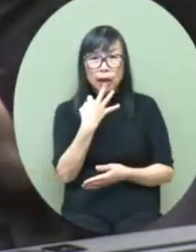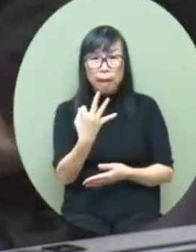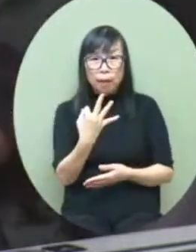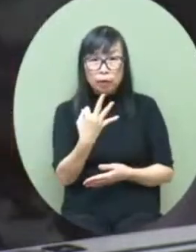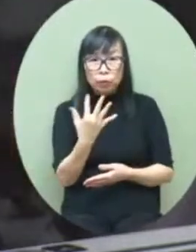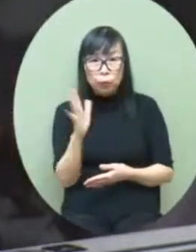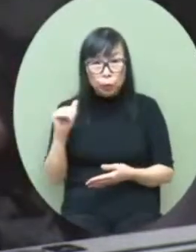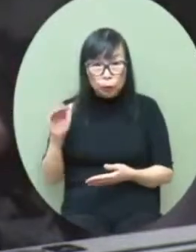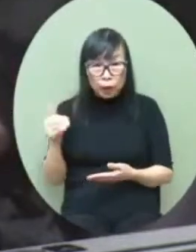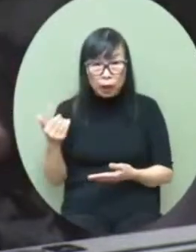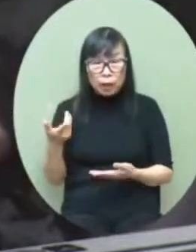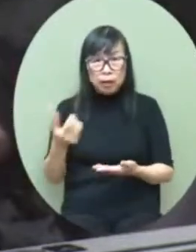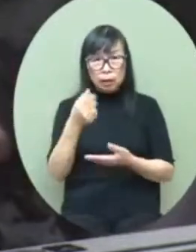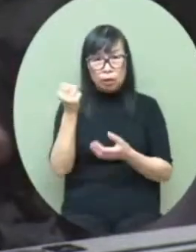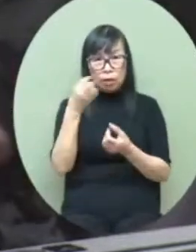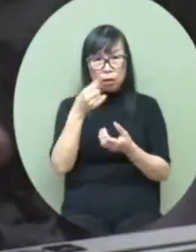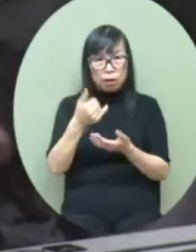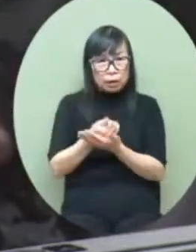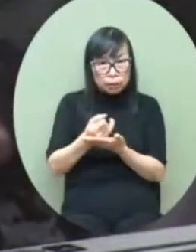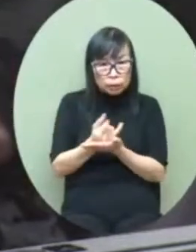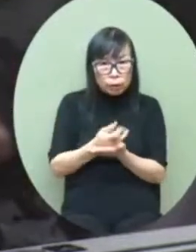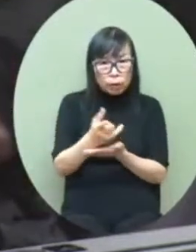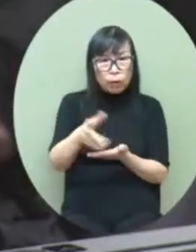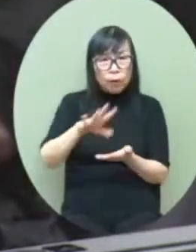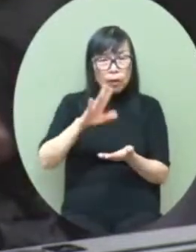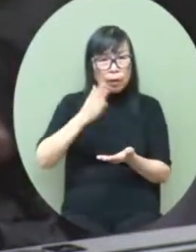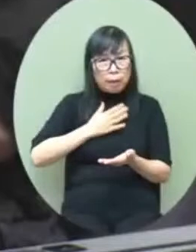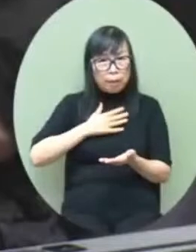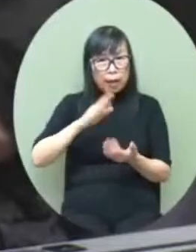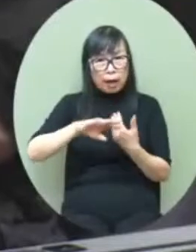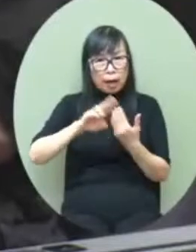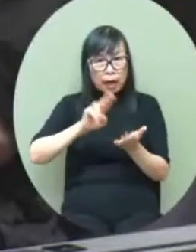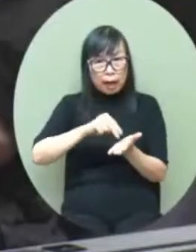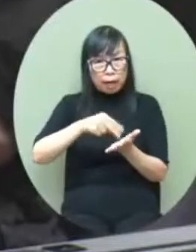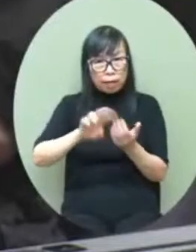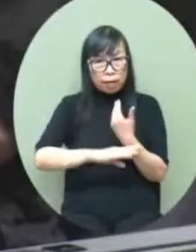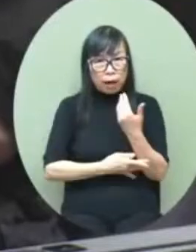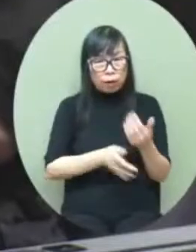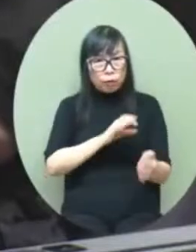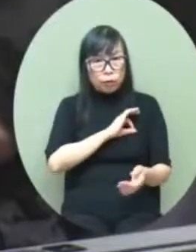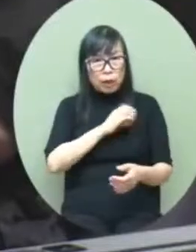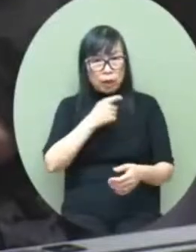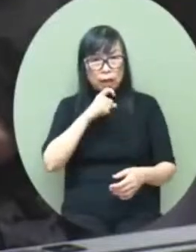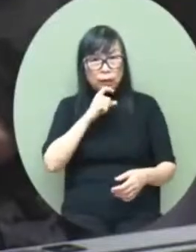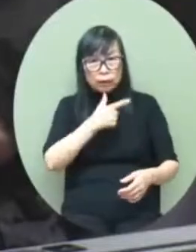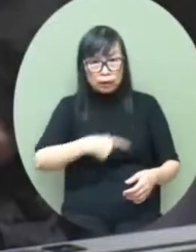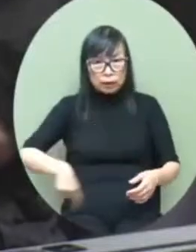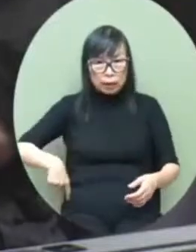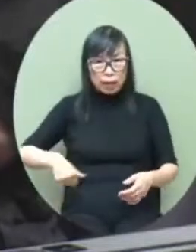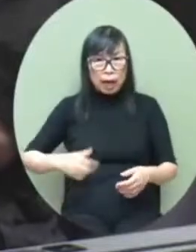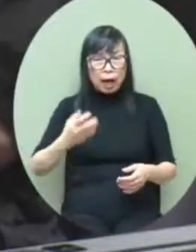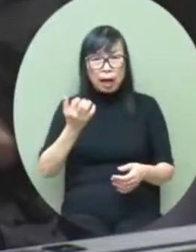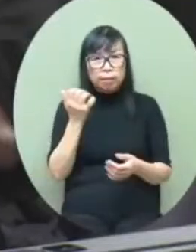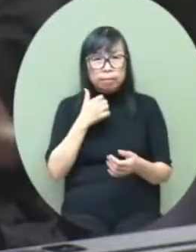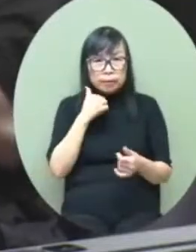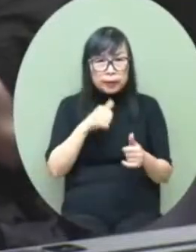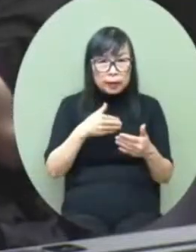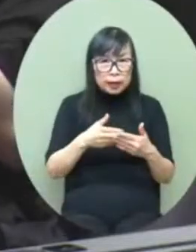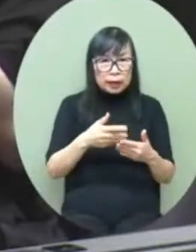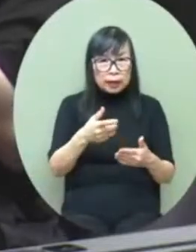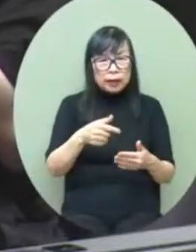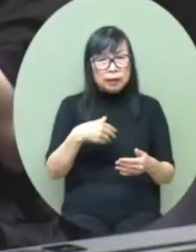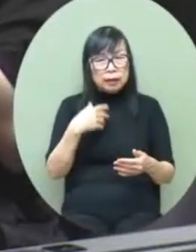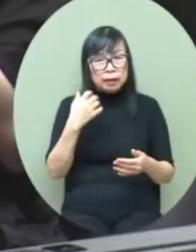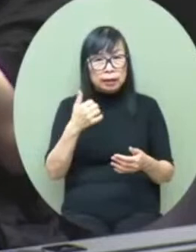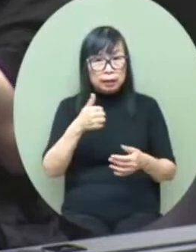fare? Will the fare go up from $2 to $3 instead? Are you worried that some